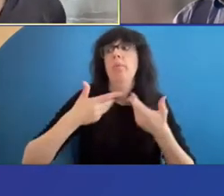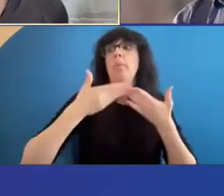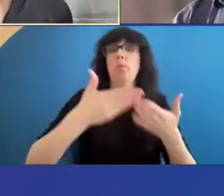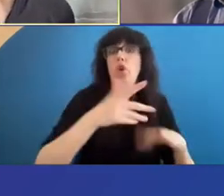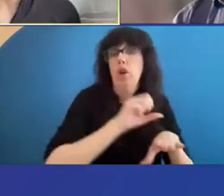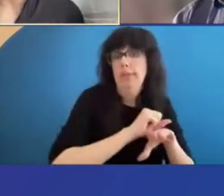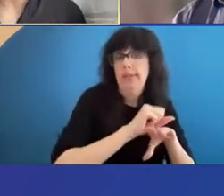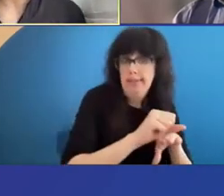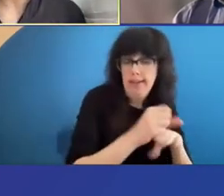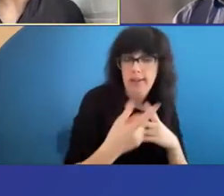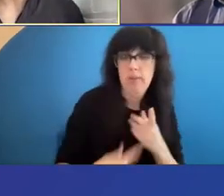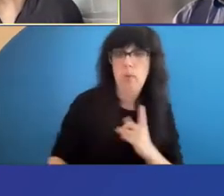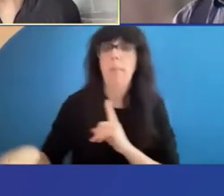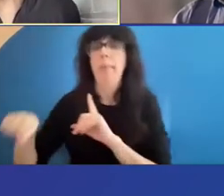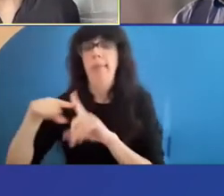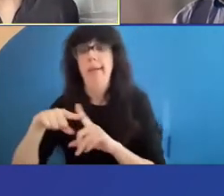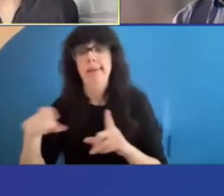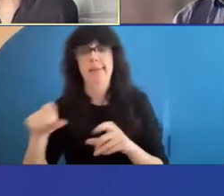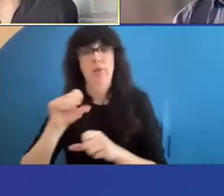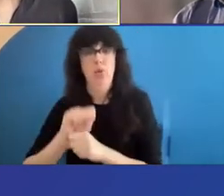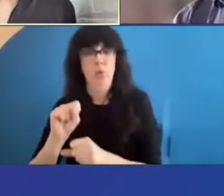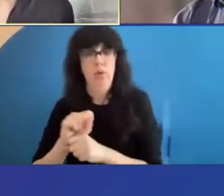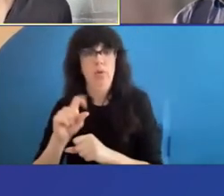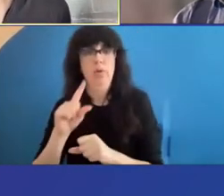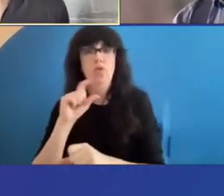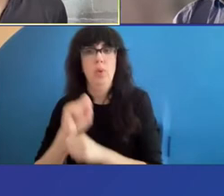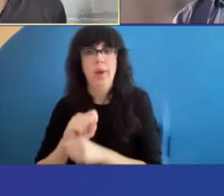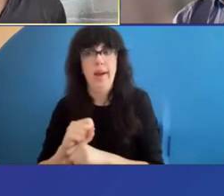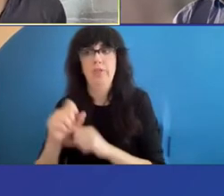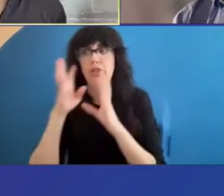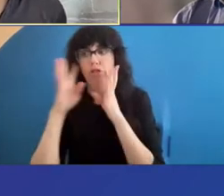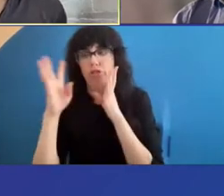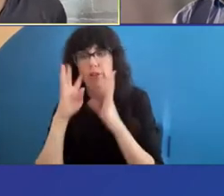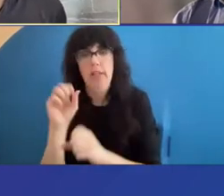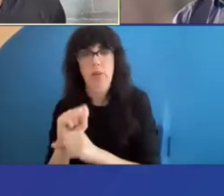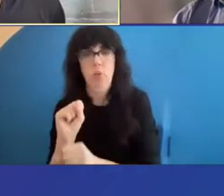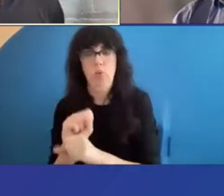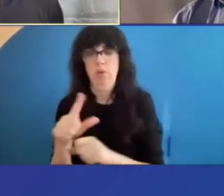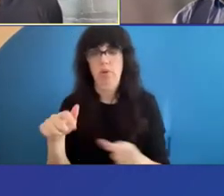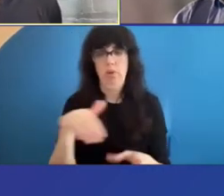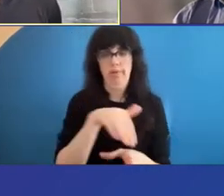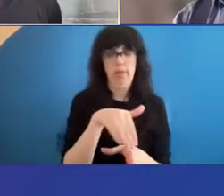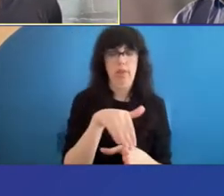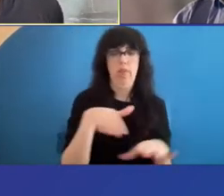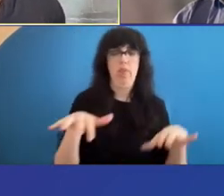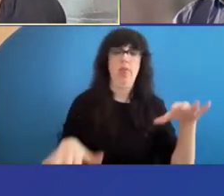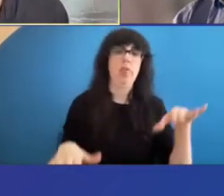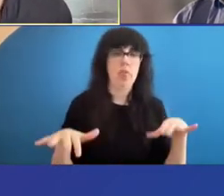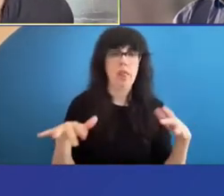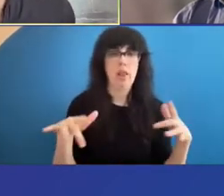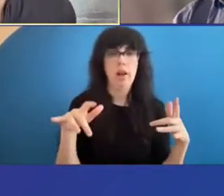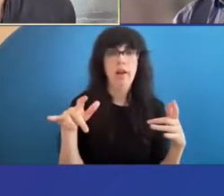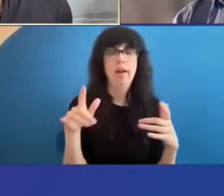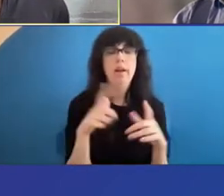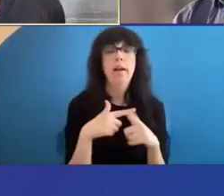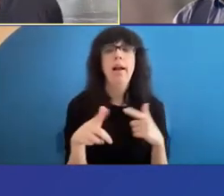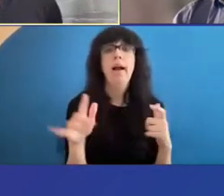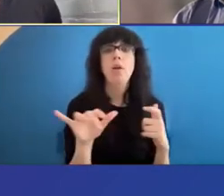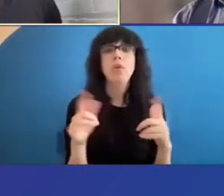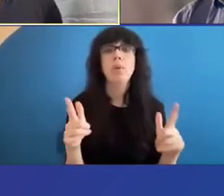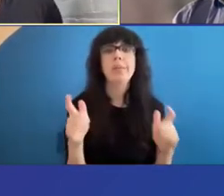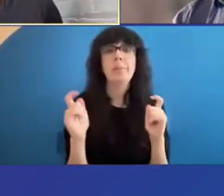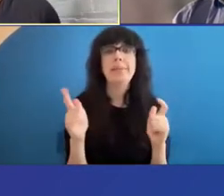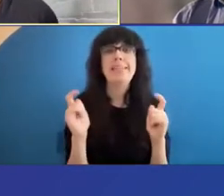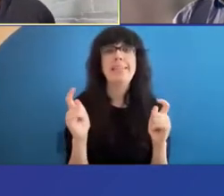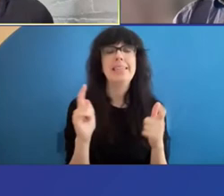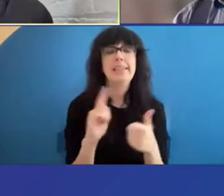the work that it takes to make that crafting, that work, are so lost. And the speed at